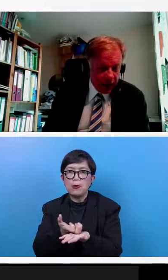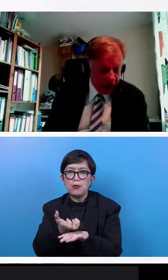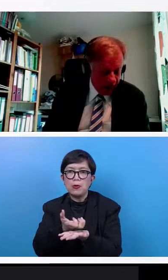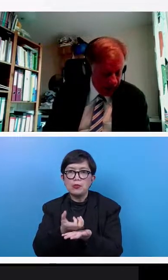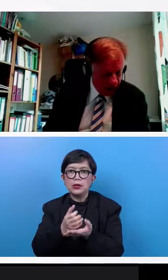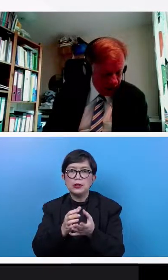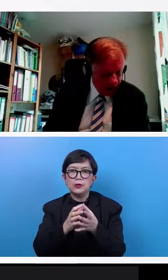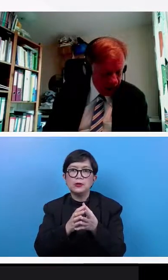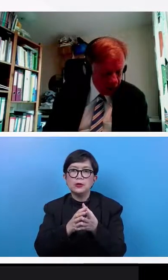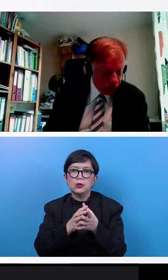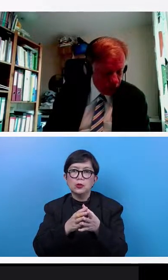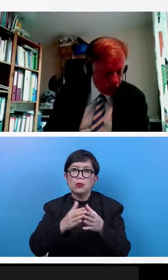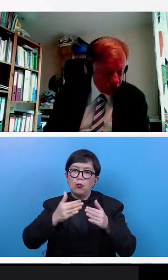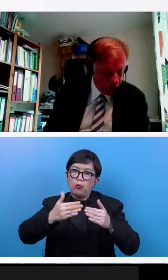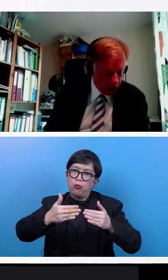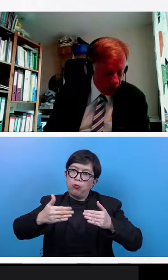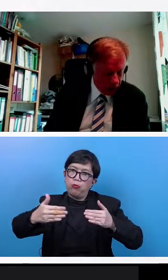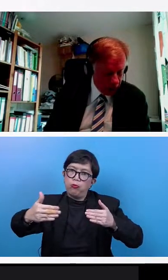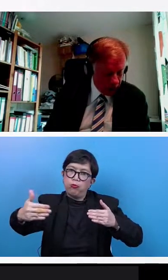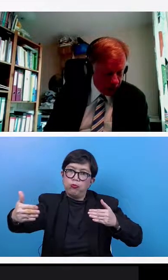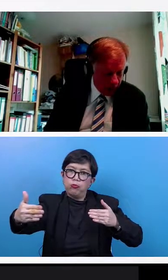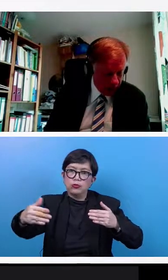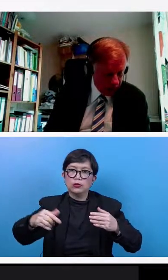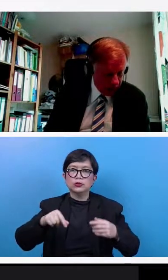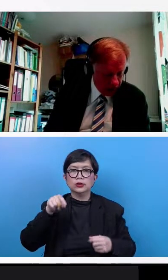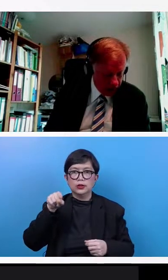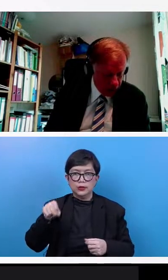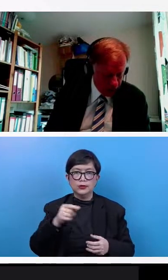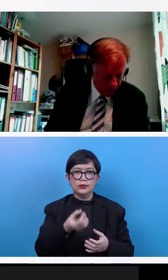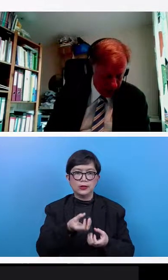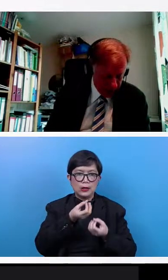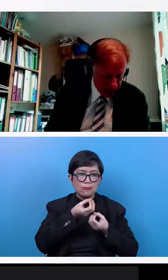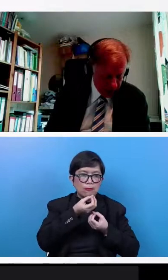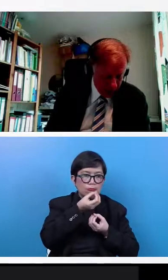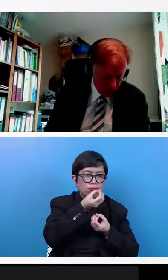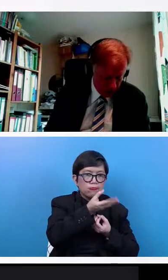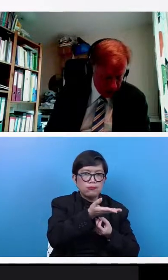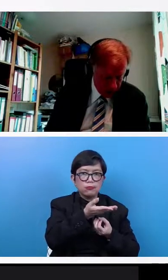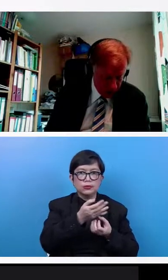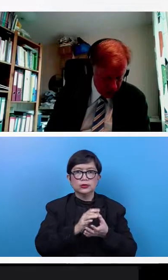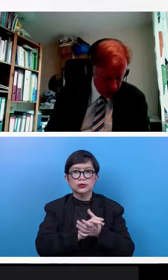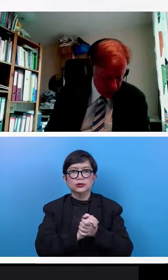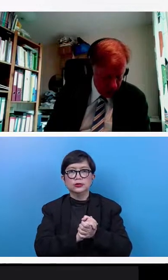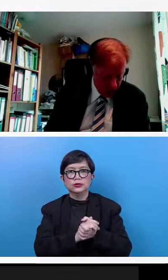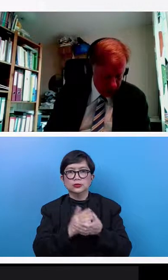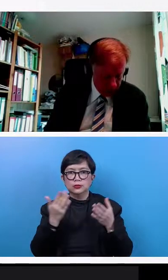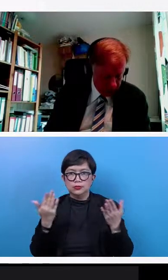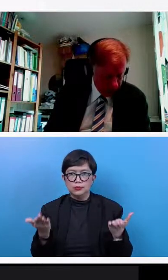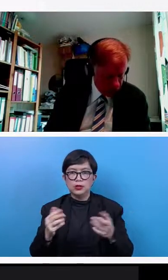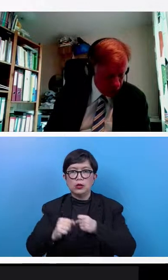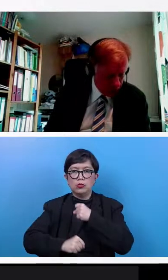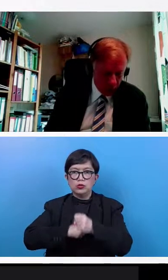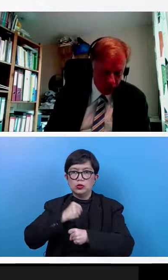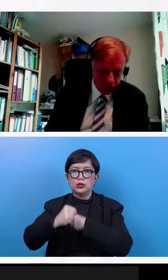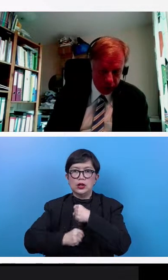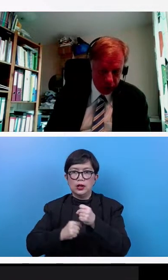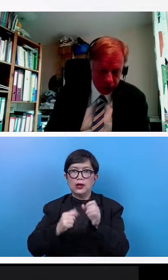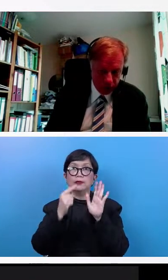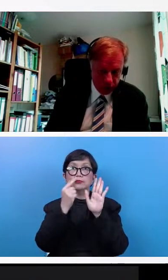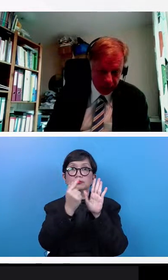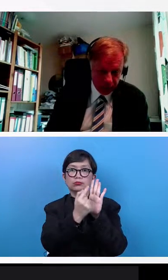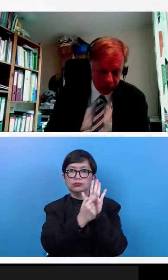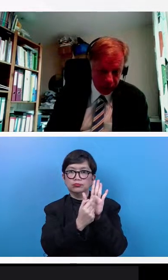It would also recommend institutional mechanisms and policy measures to support